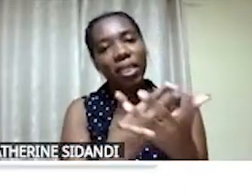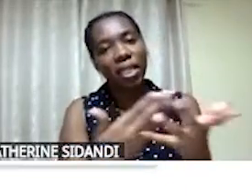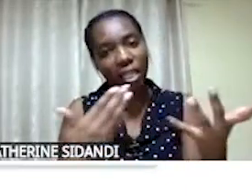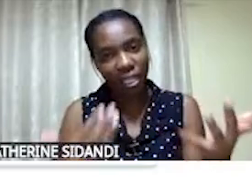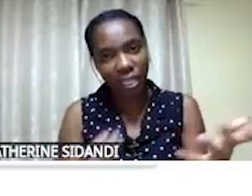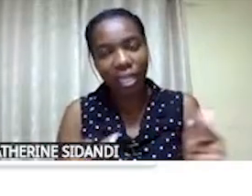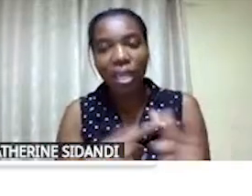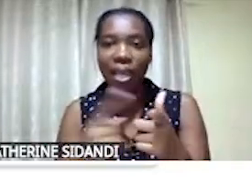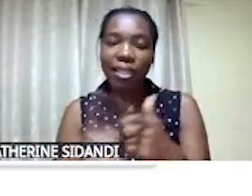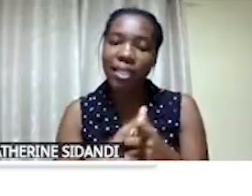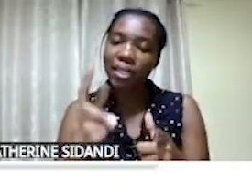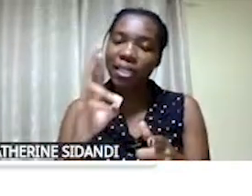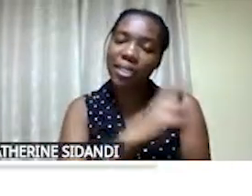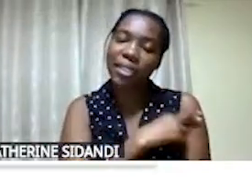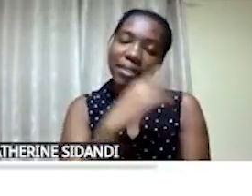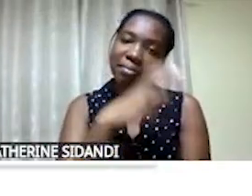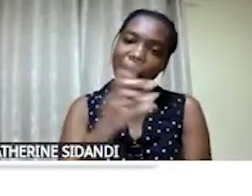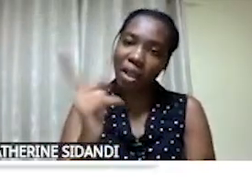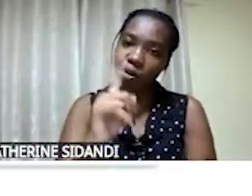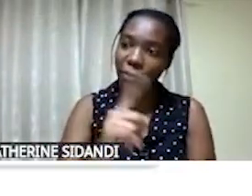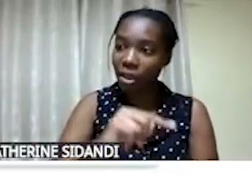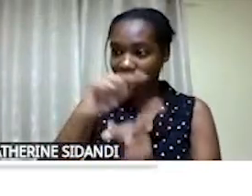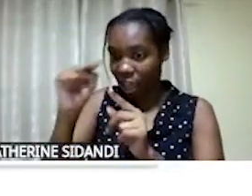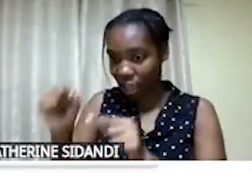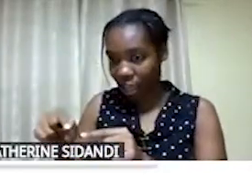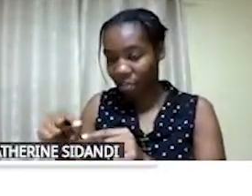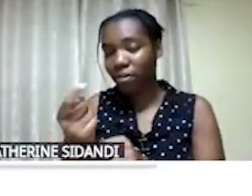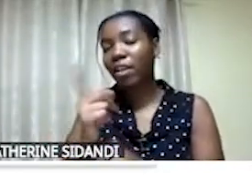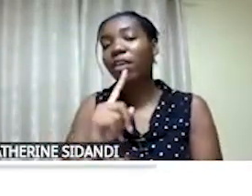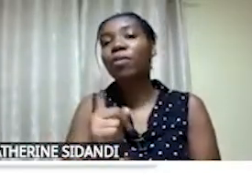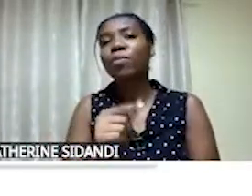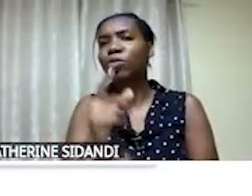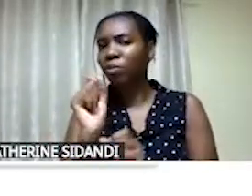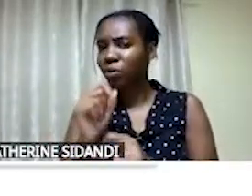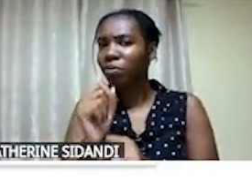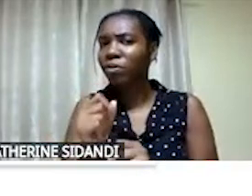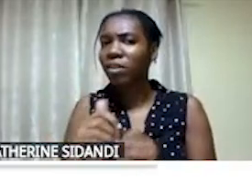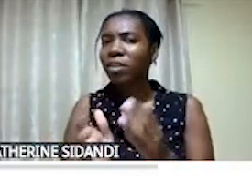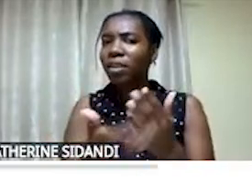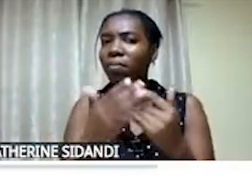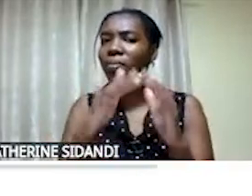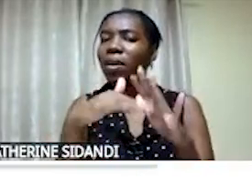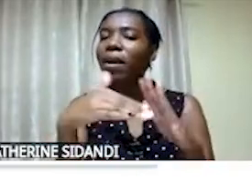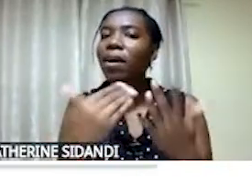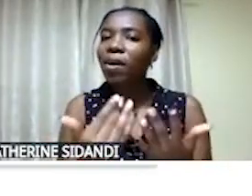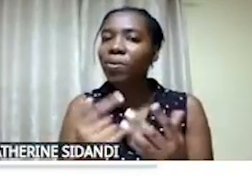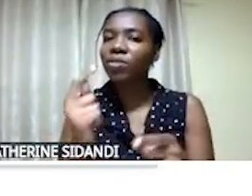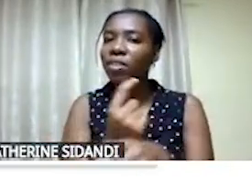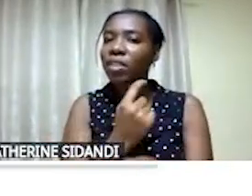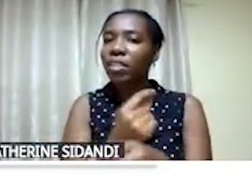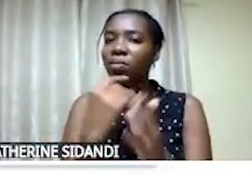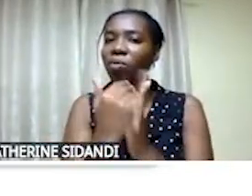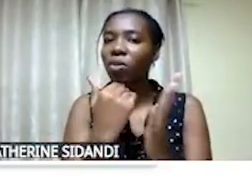come and develop key differentiating factors. How will you make sure that these two training programs